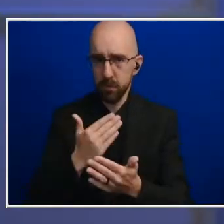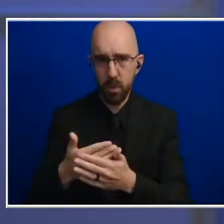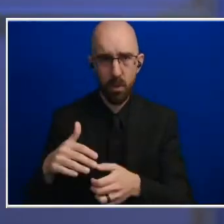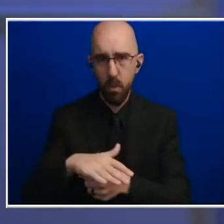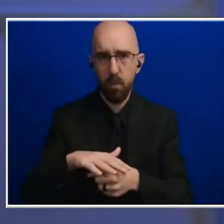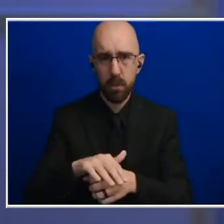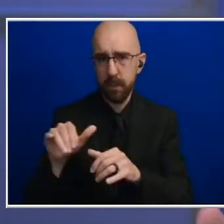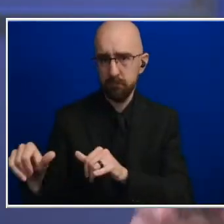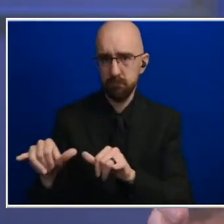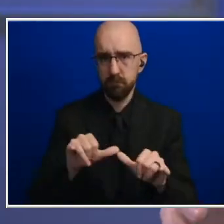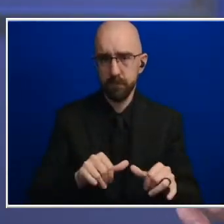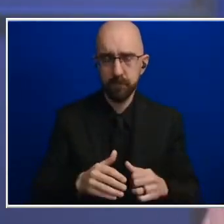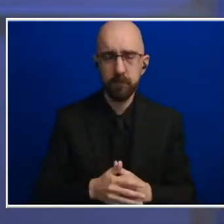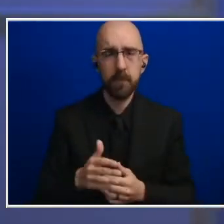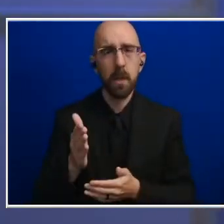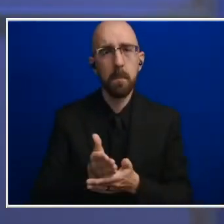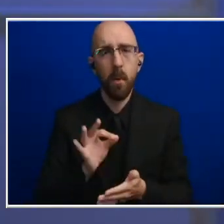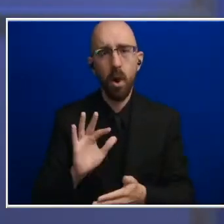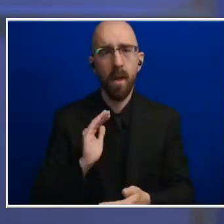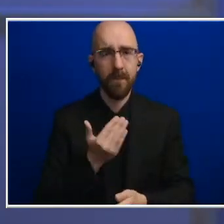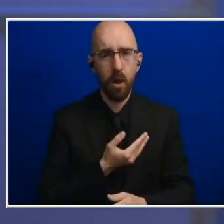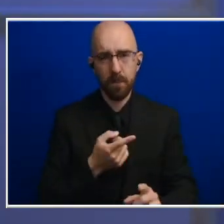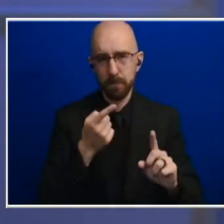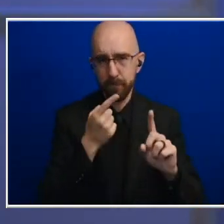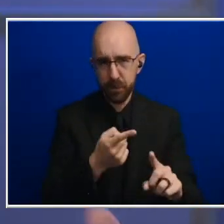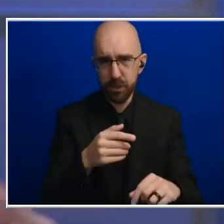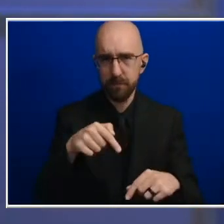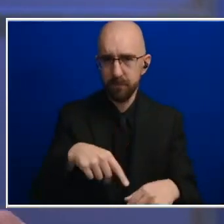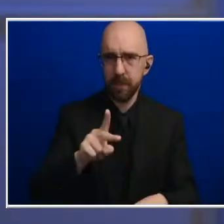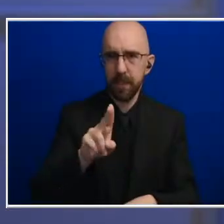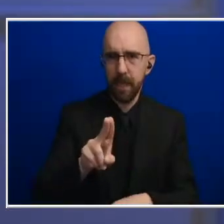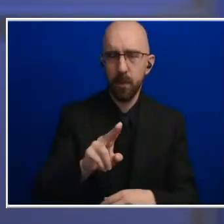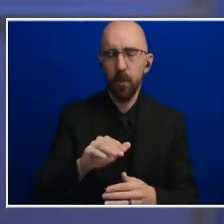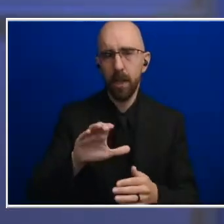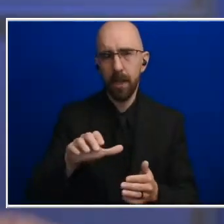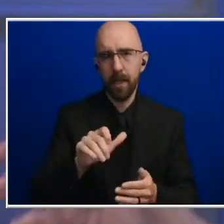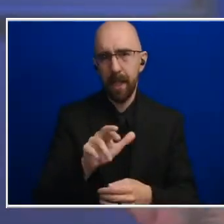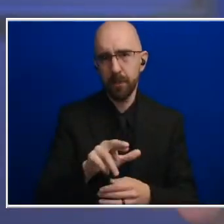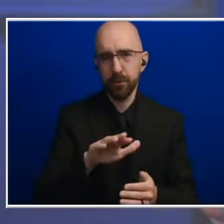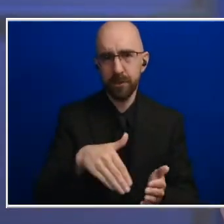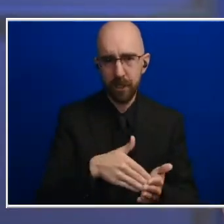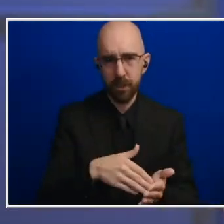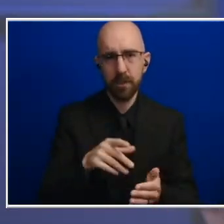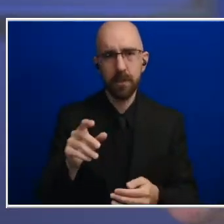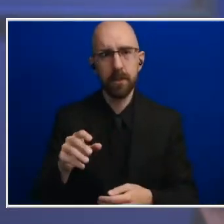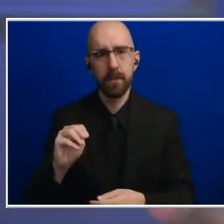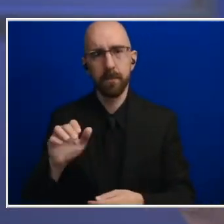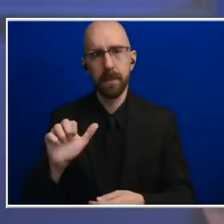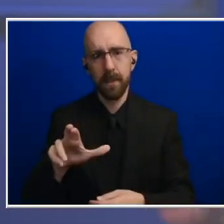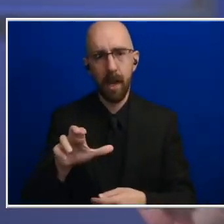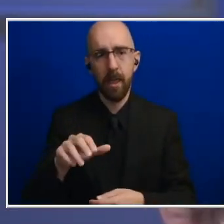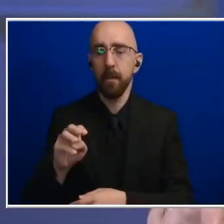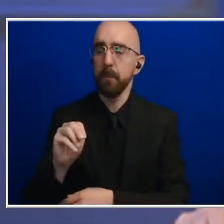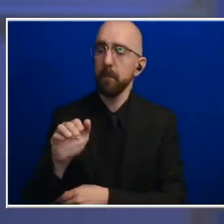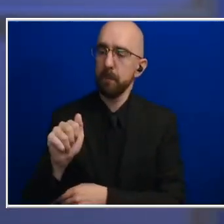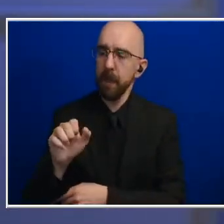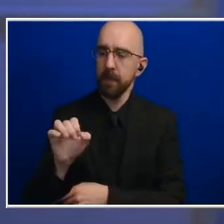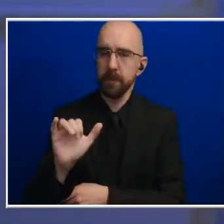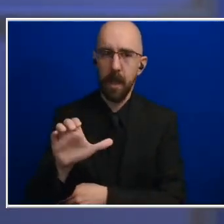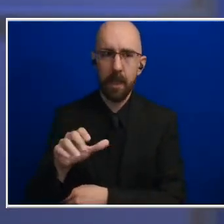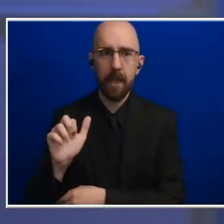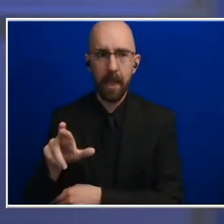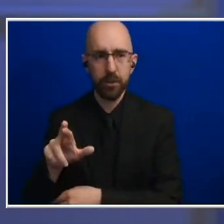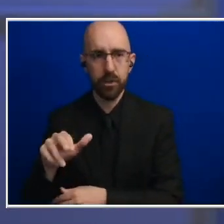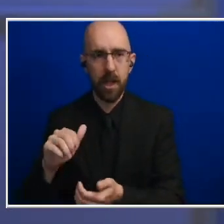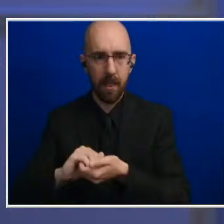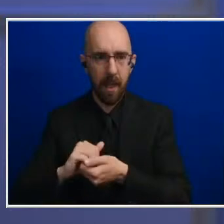Part of our mission at the KU Cancer Center and by extension the Masonic Cancer Alliance is to get clinical trials close to home.